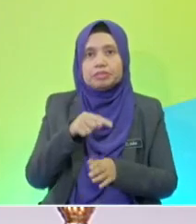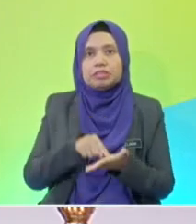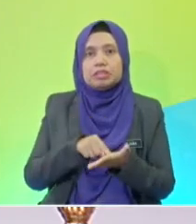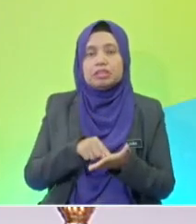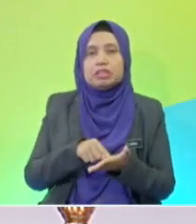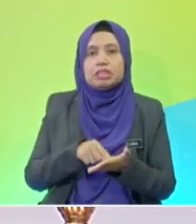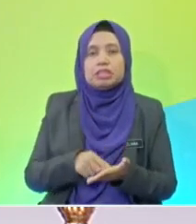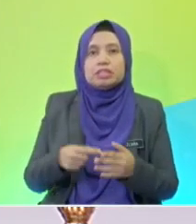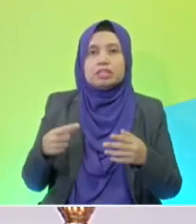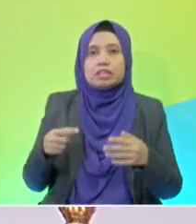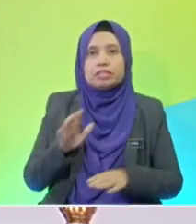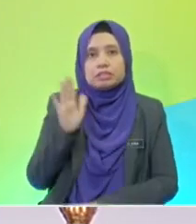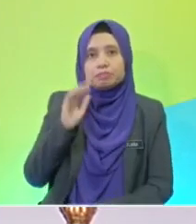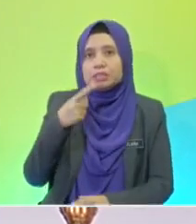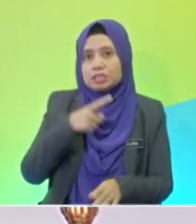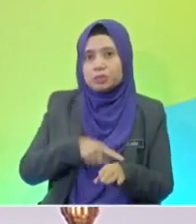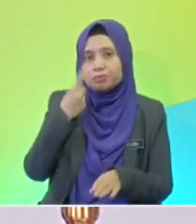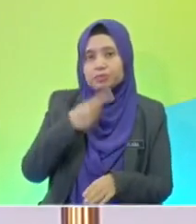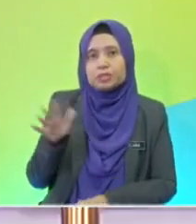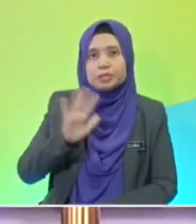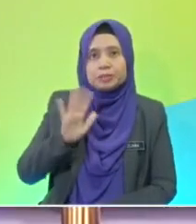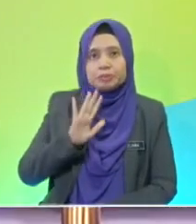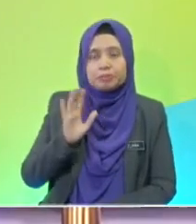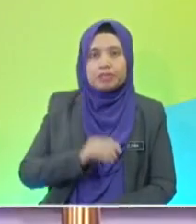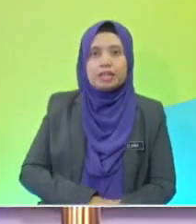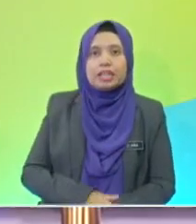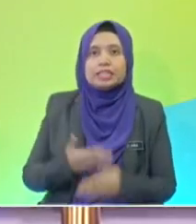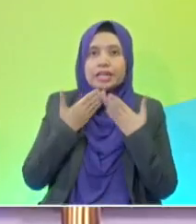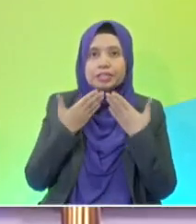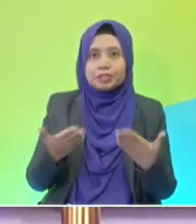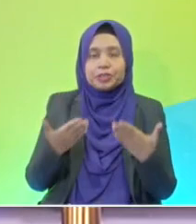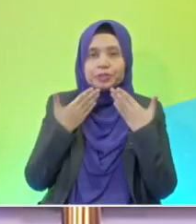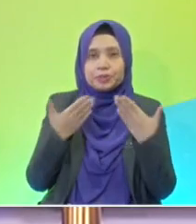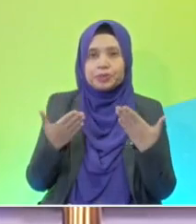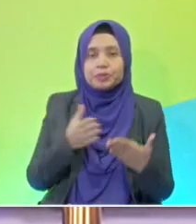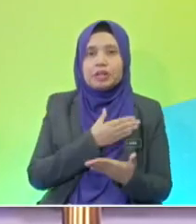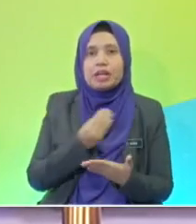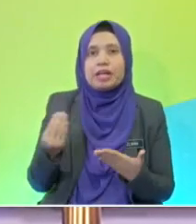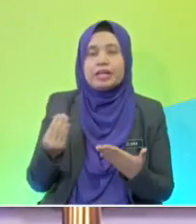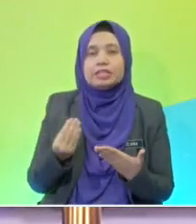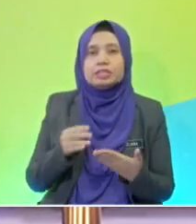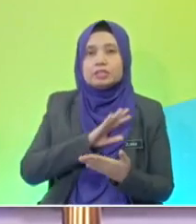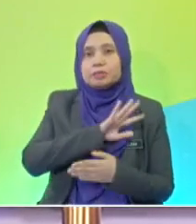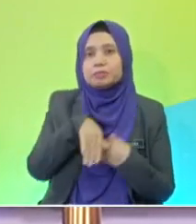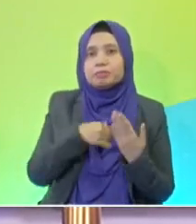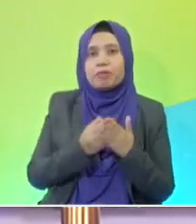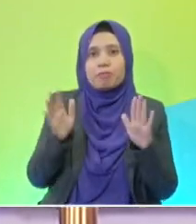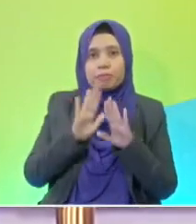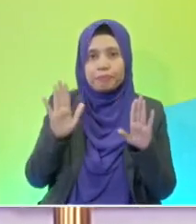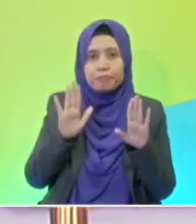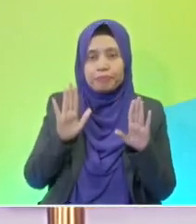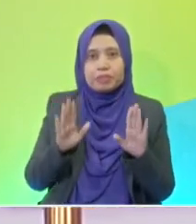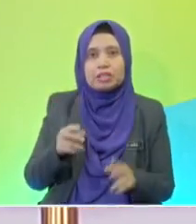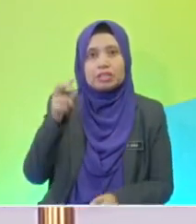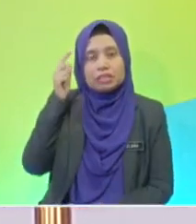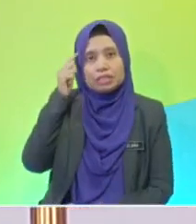that, it's time to say bye-bye, Teacher M. Okay, bye. Thank you so much. Bye-bye. And bye-bye, pupils at home as well. Just remember